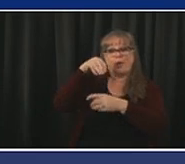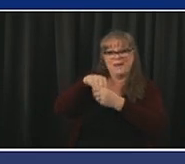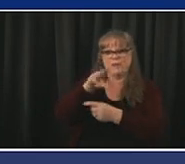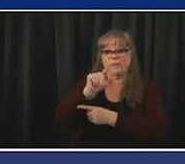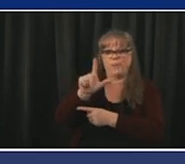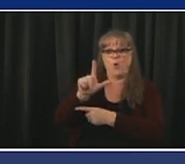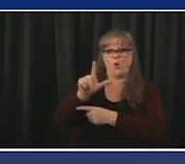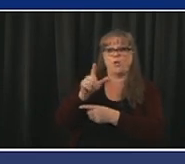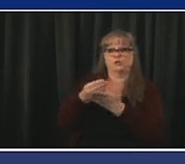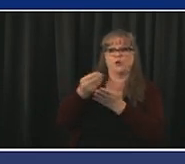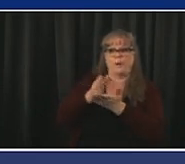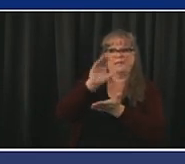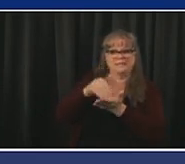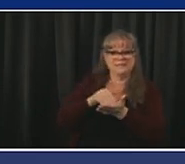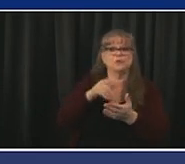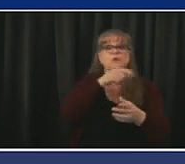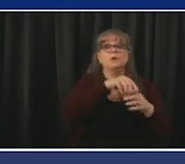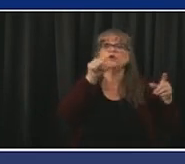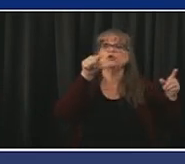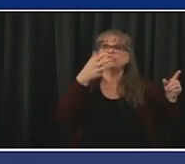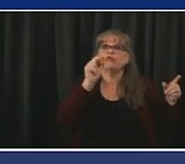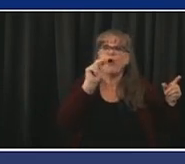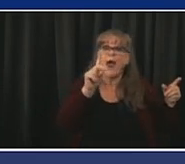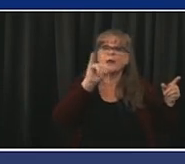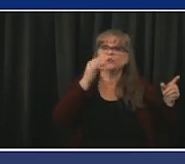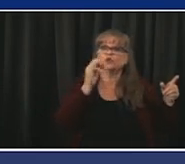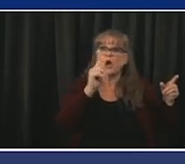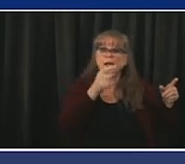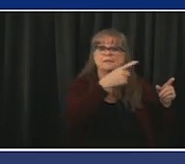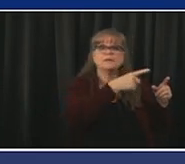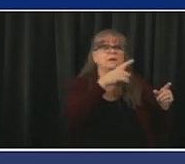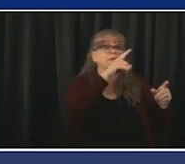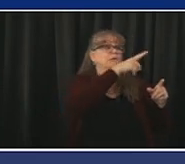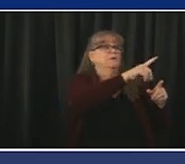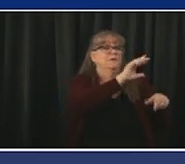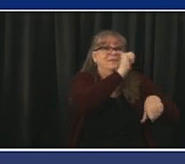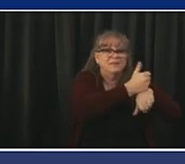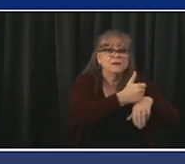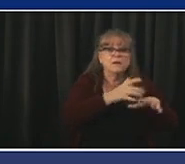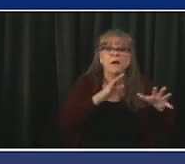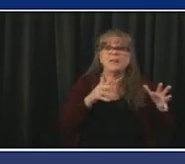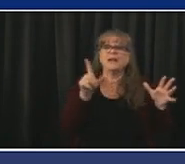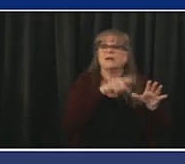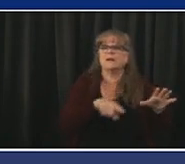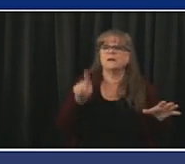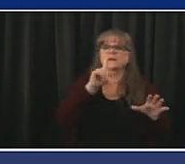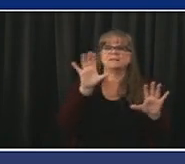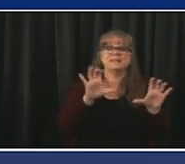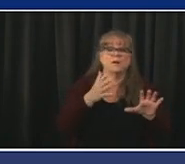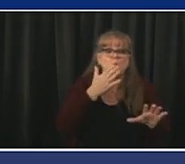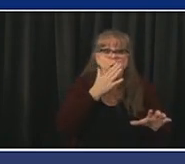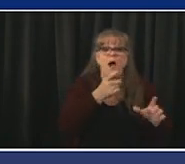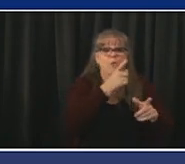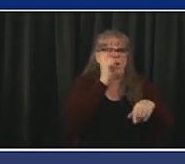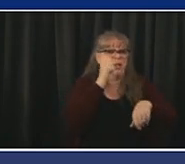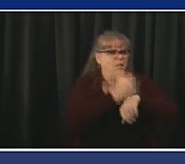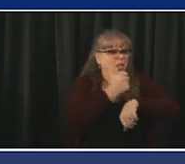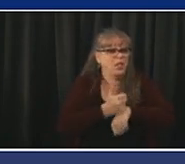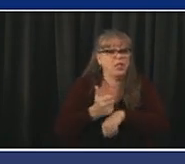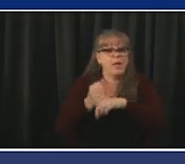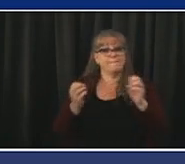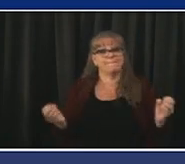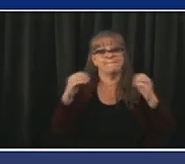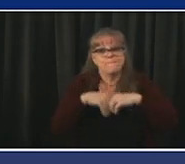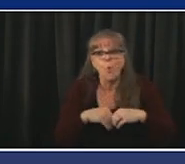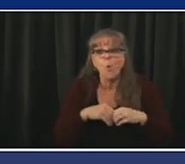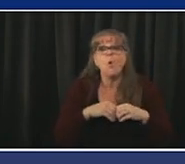County, the great work that they're already doing so far, but we're going to expand their site at the Grand Junction Convention Center. And